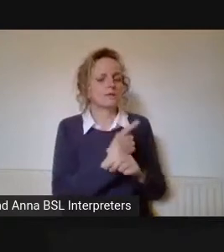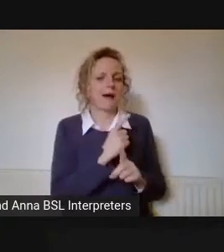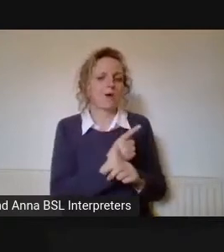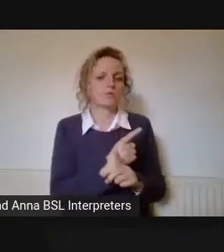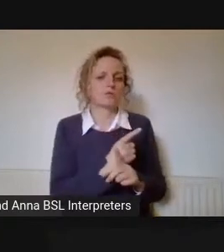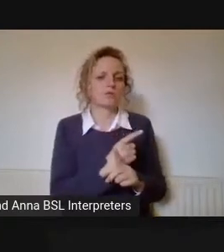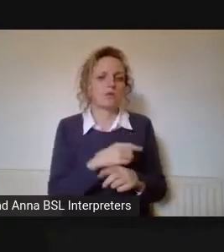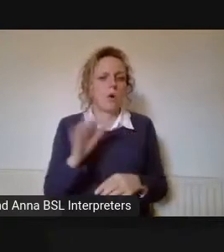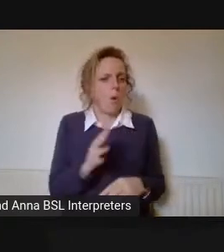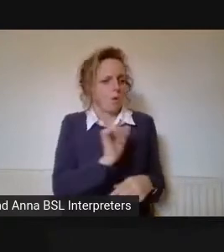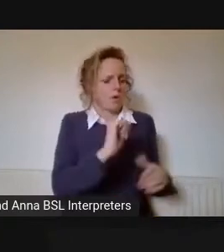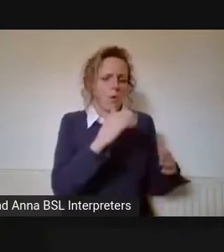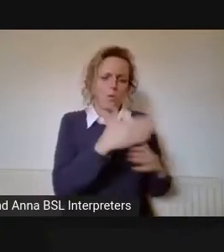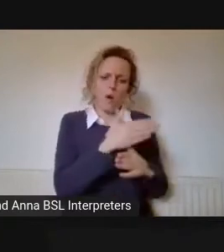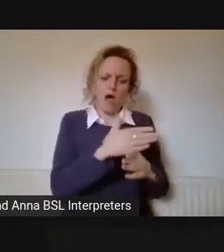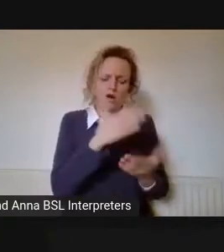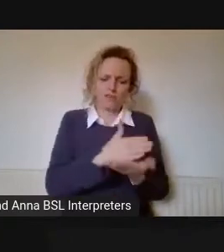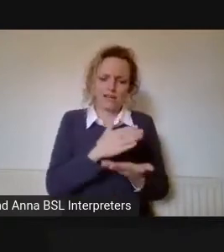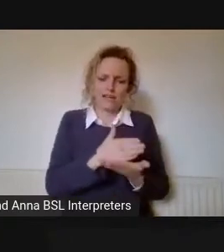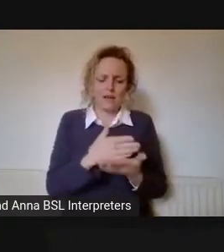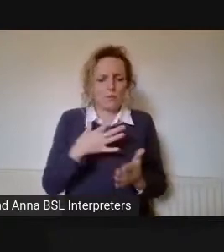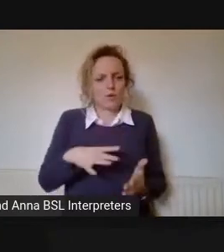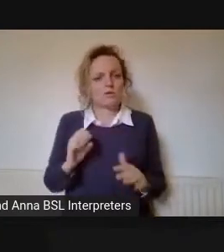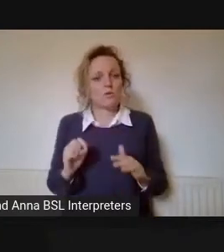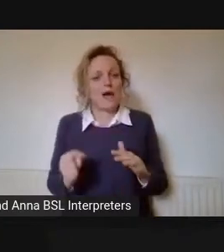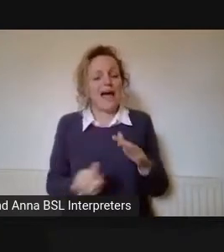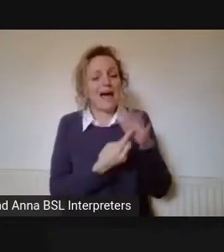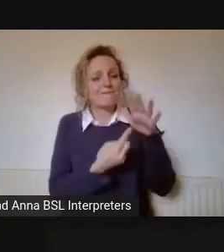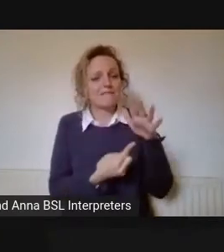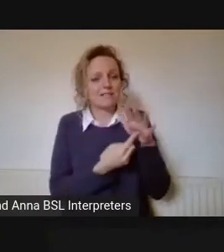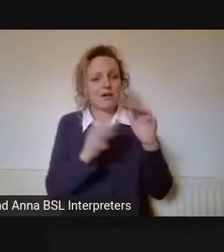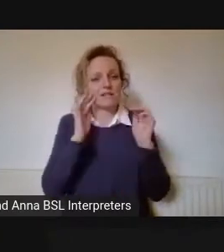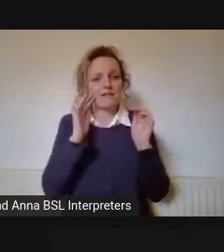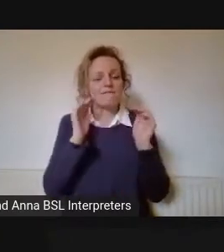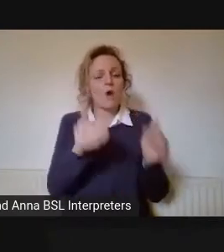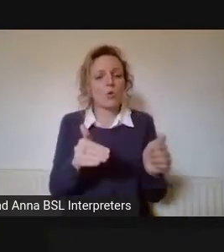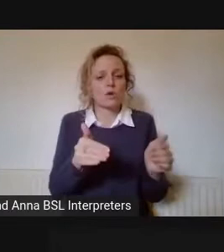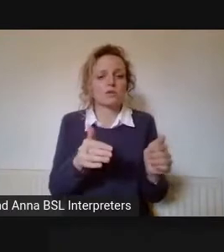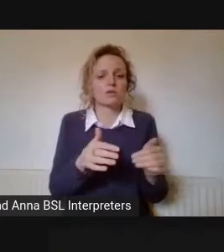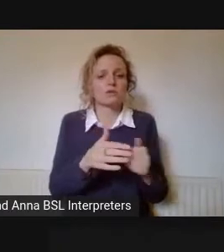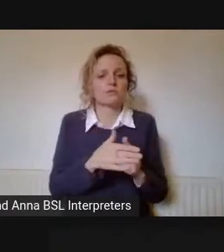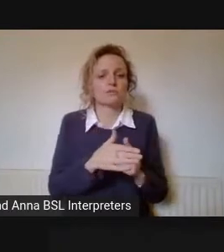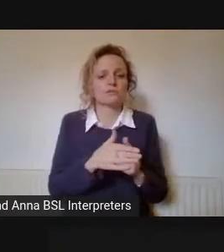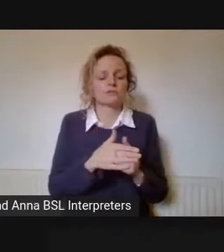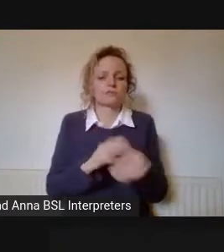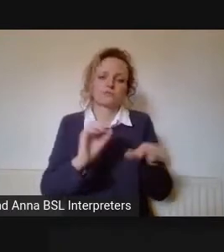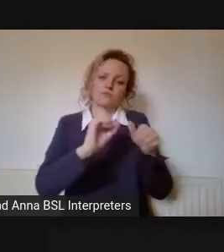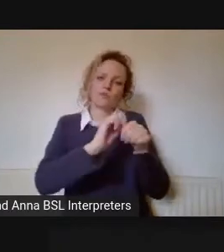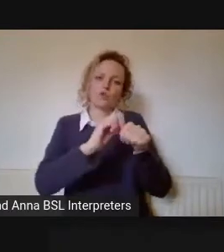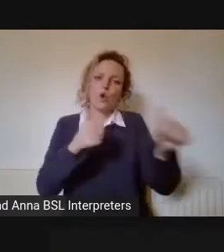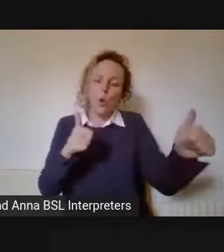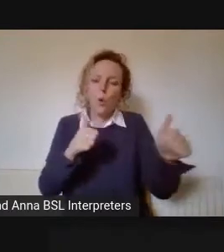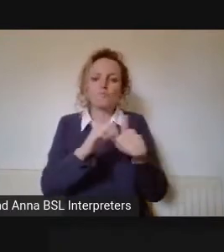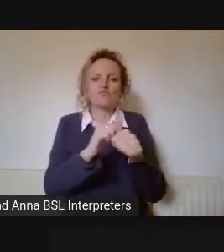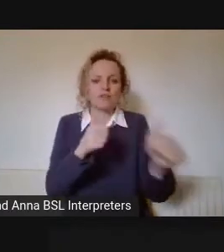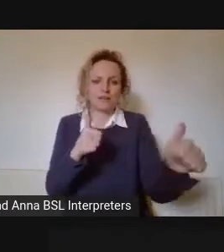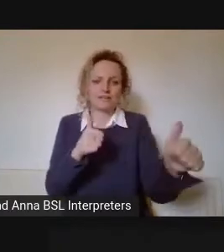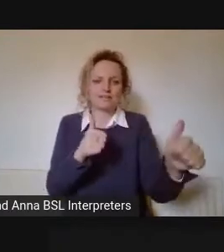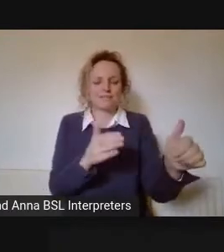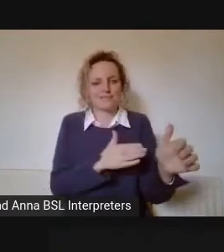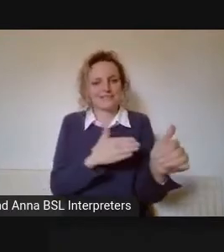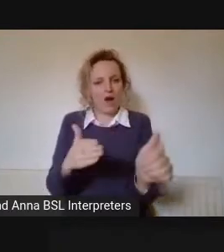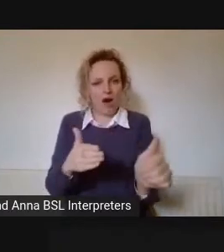all of your work really, is this emphasis, and in some ways, as you mentioned, on a kind of the corporate sort of sensibility here, or the